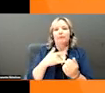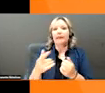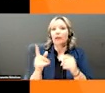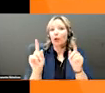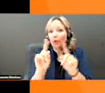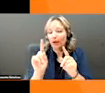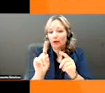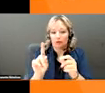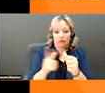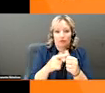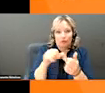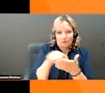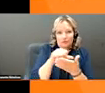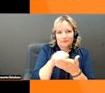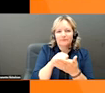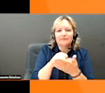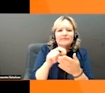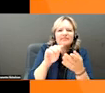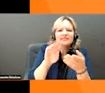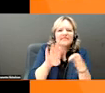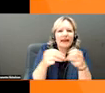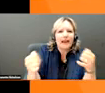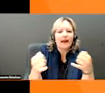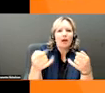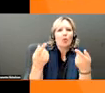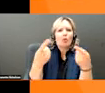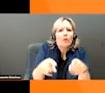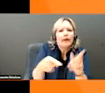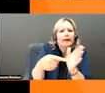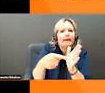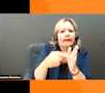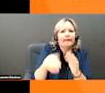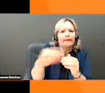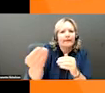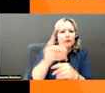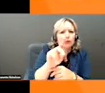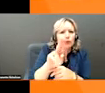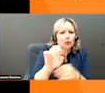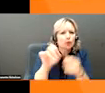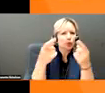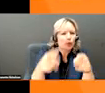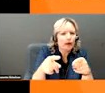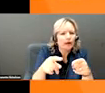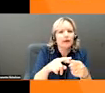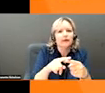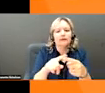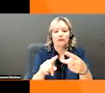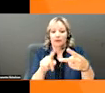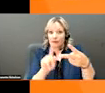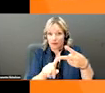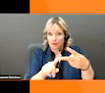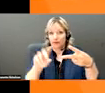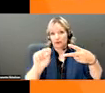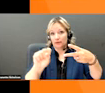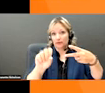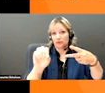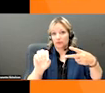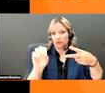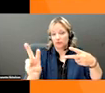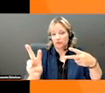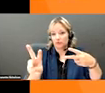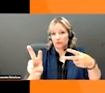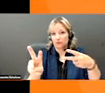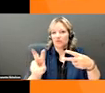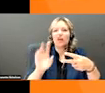is the deadline. And then you go in and there's 3 sections that you need to know about. One is the statement of work, what they want you to do. The